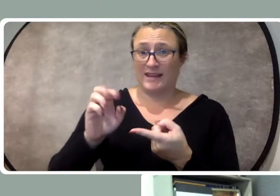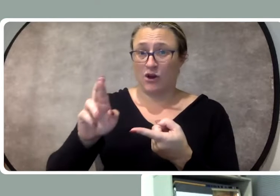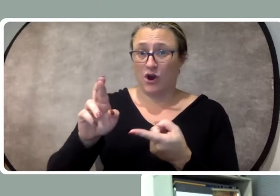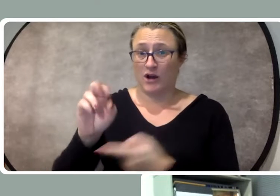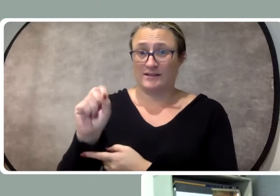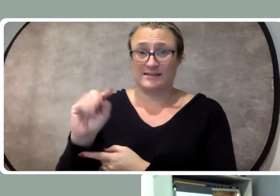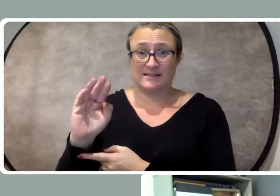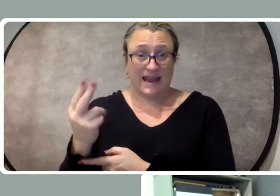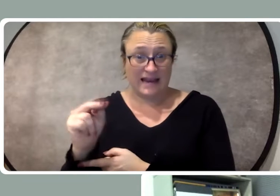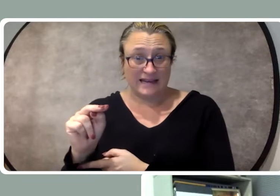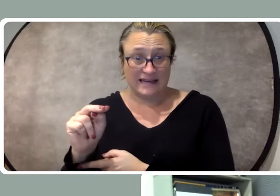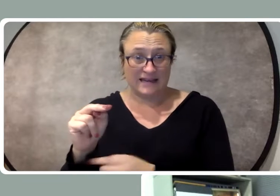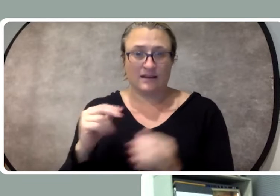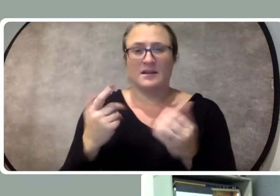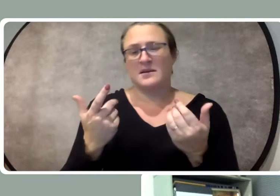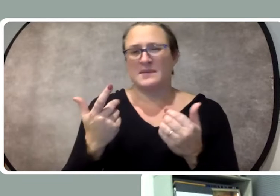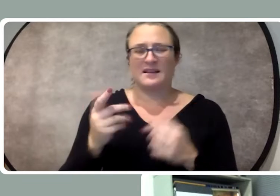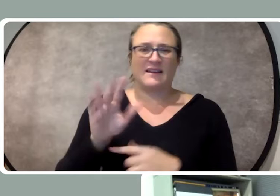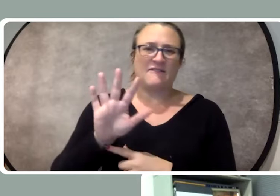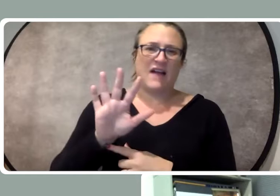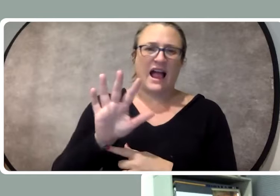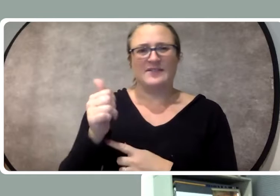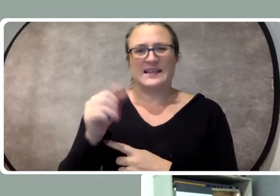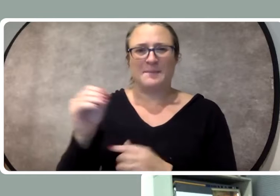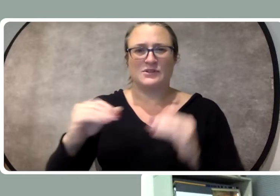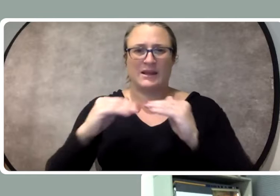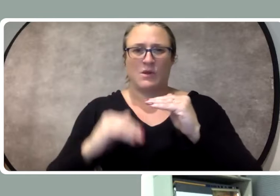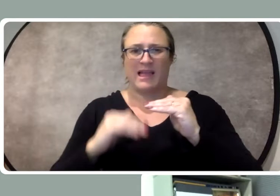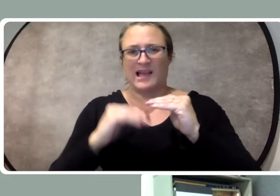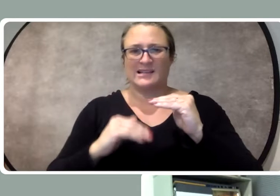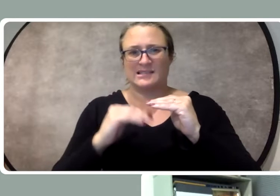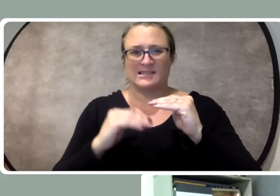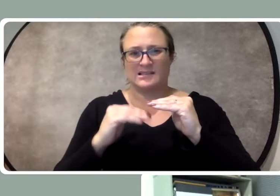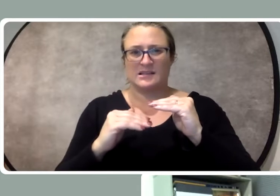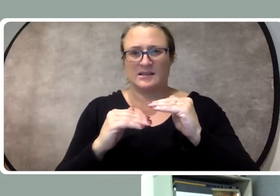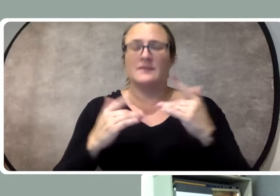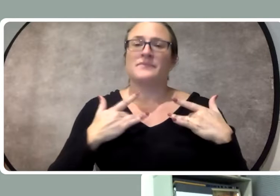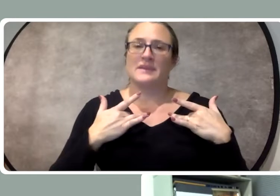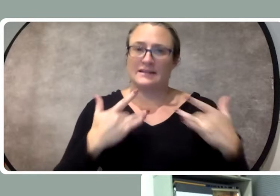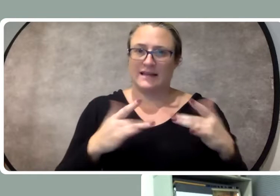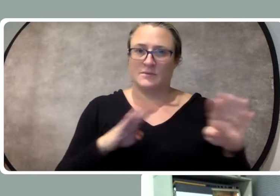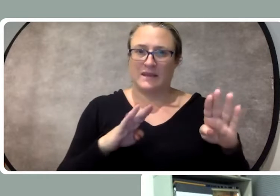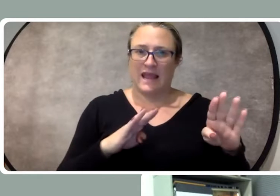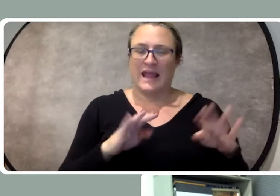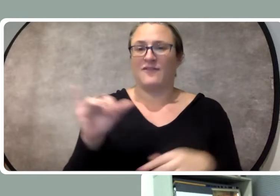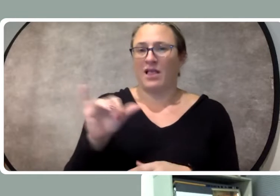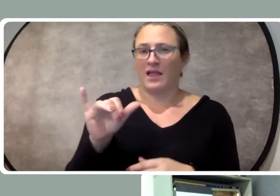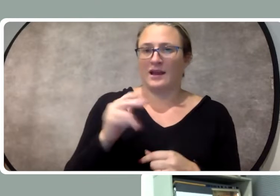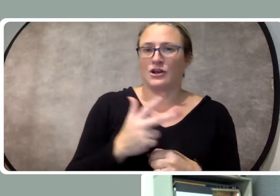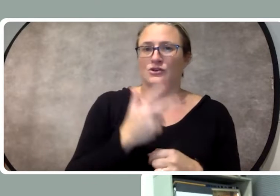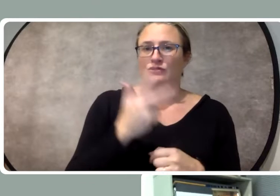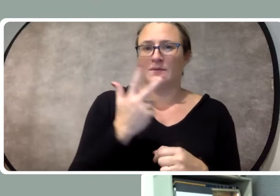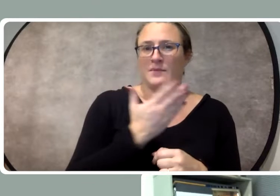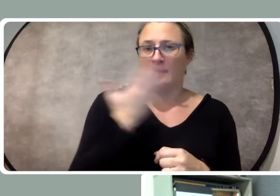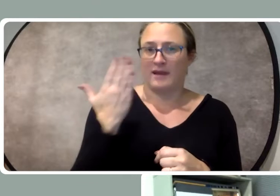usually less than 5 or 10%, tend to behave more like triple negative breast cancer